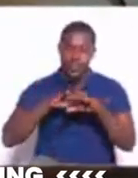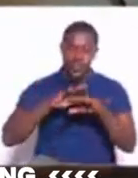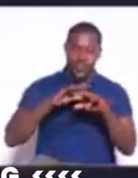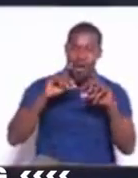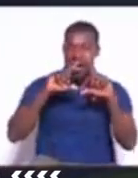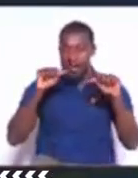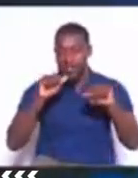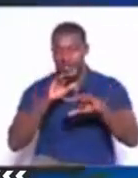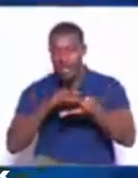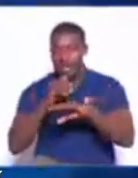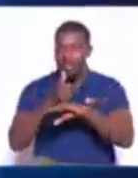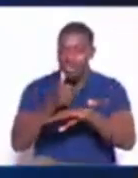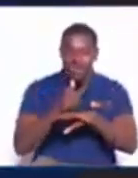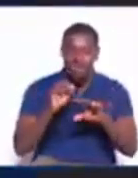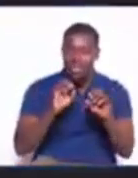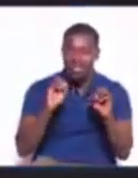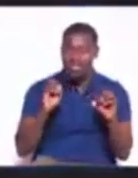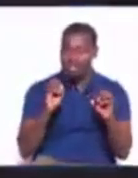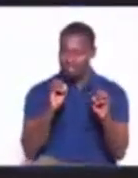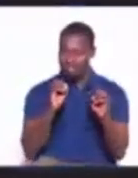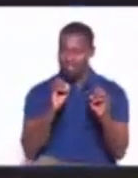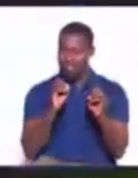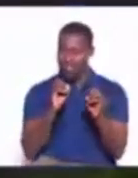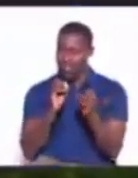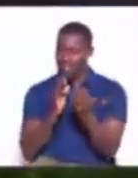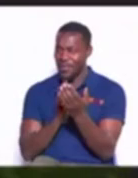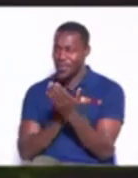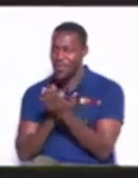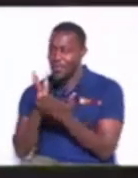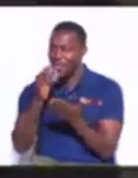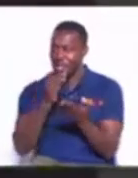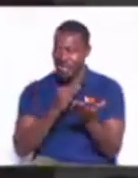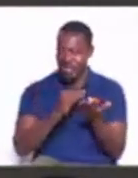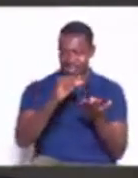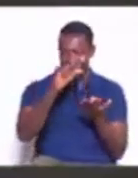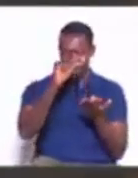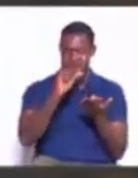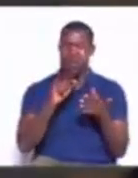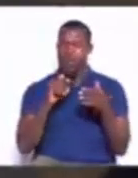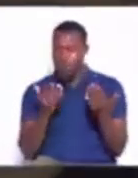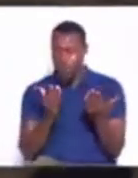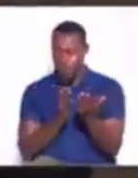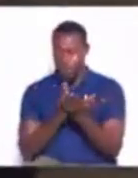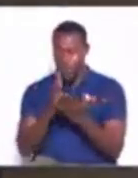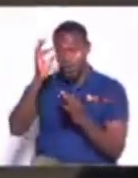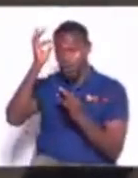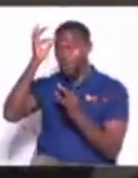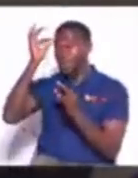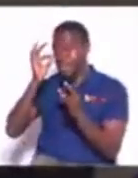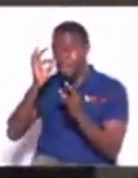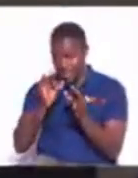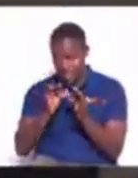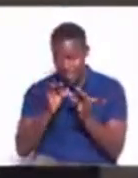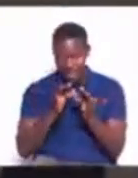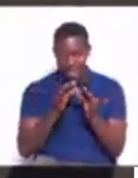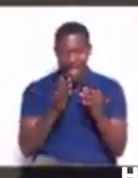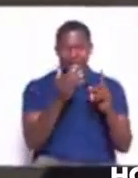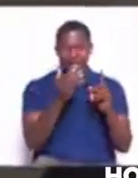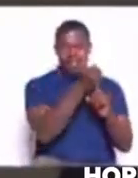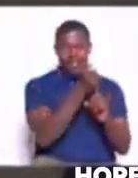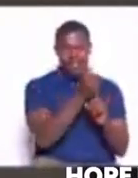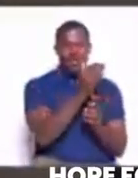10? By grace are you saved through faith. It is the gift of God and not of